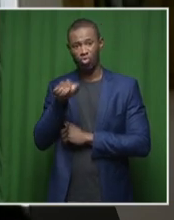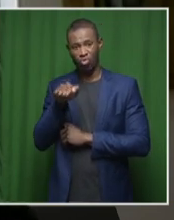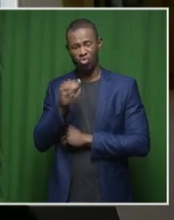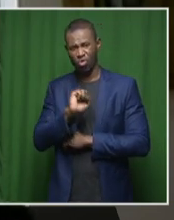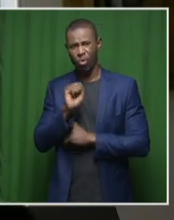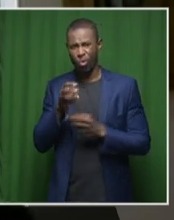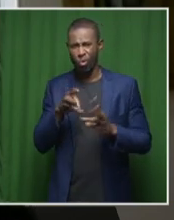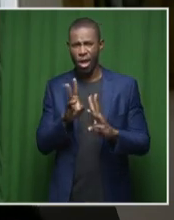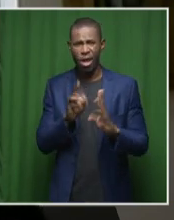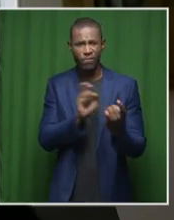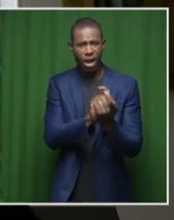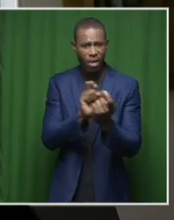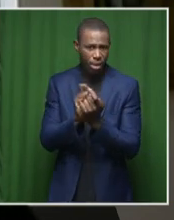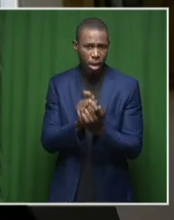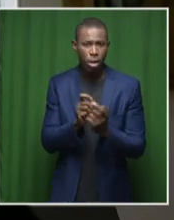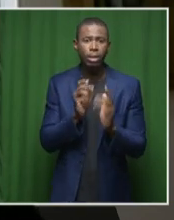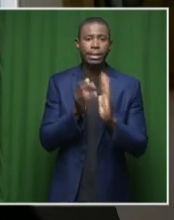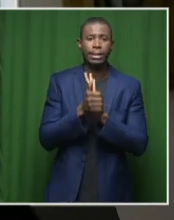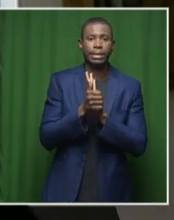So